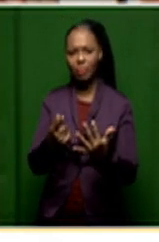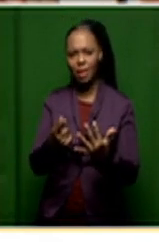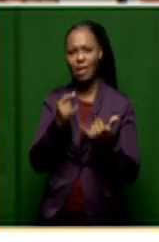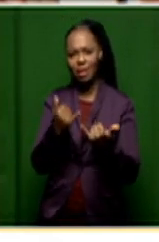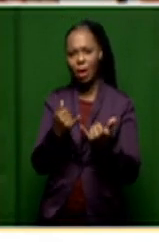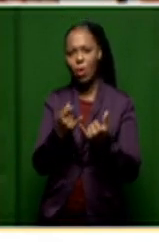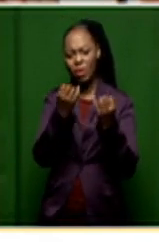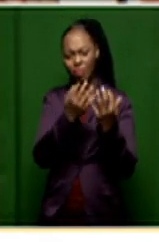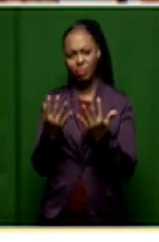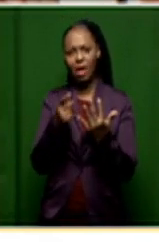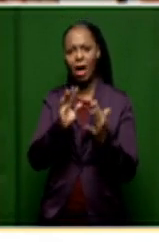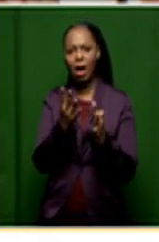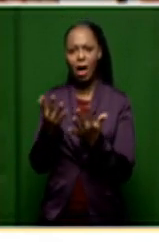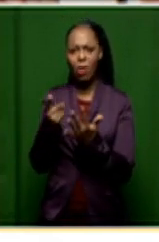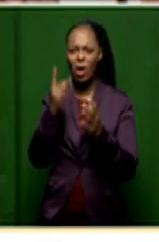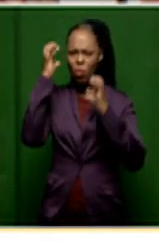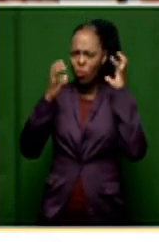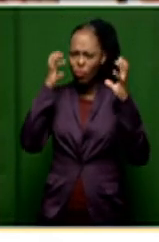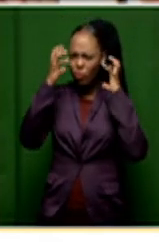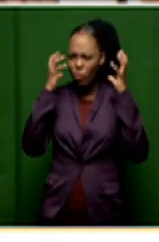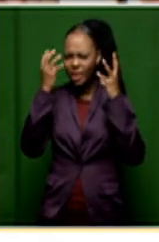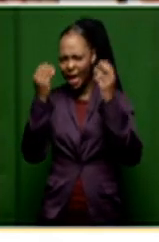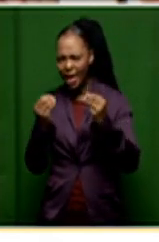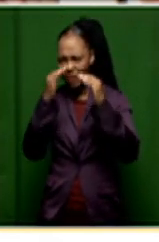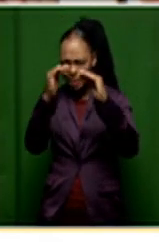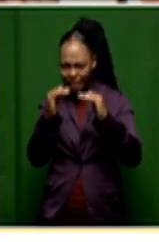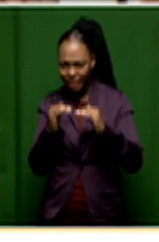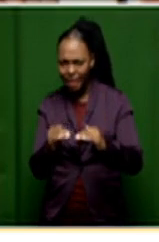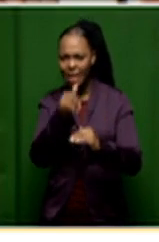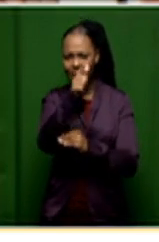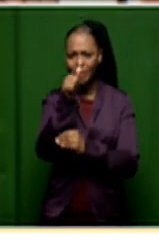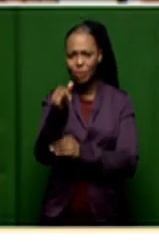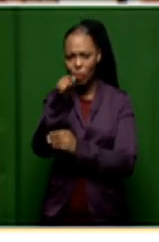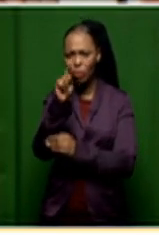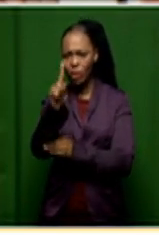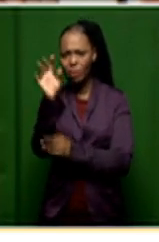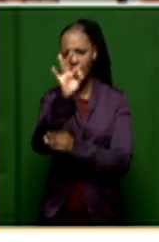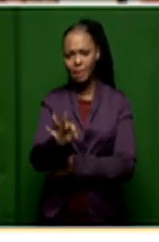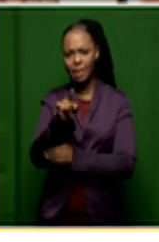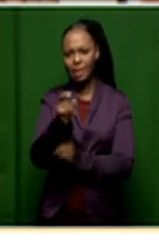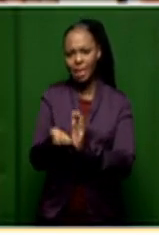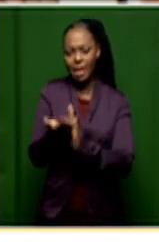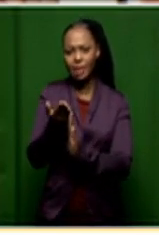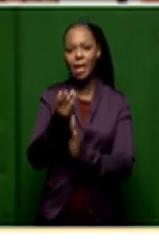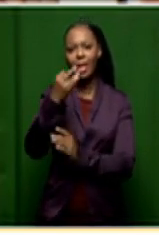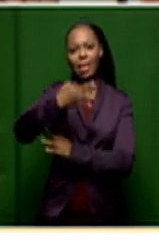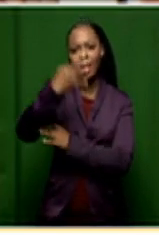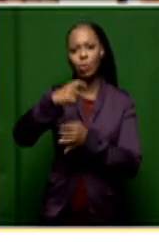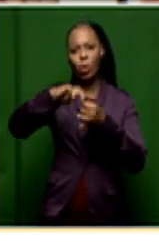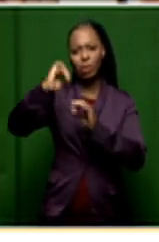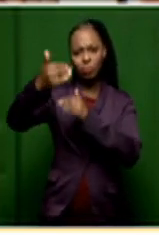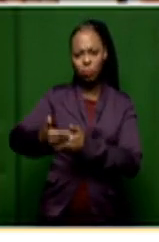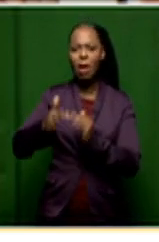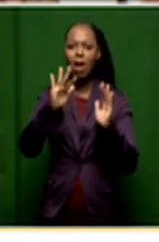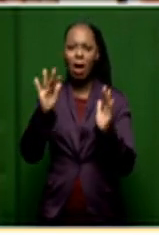mean, because there seems to be some confusion surrounding the 61.1% increase in the third quarter. So how should